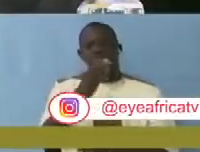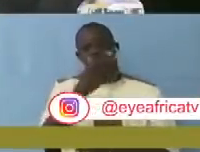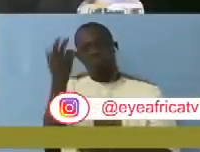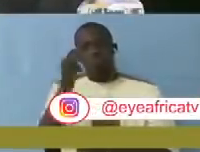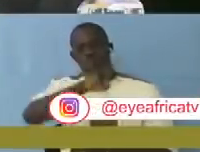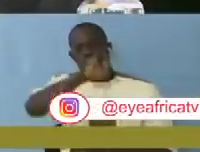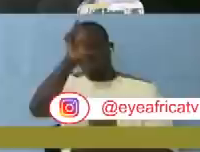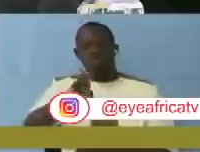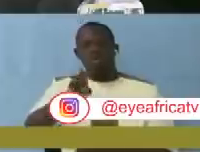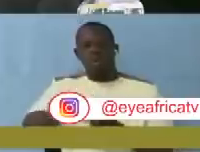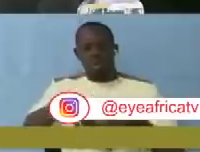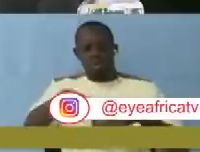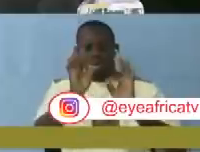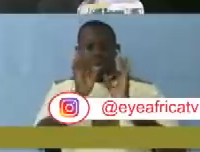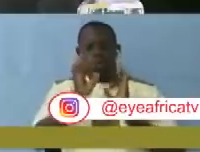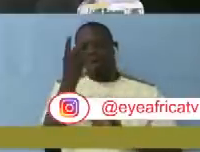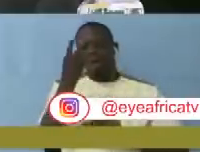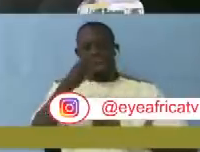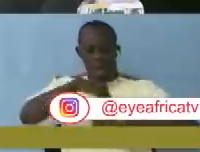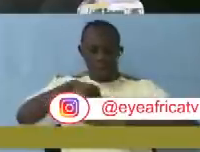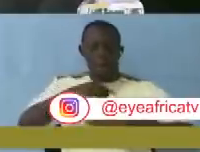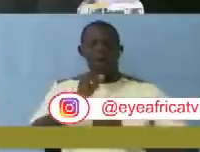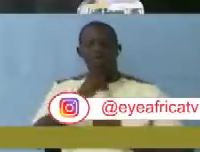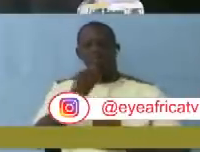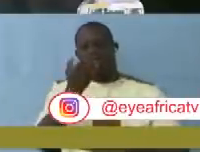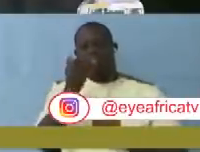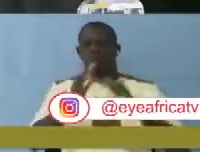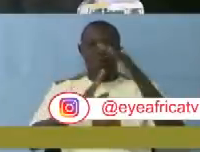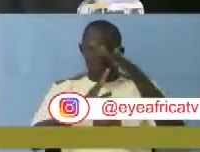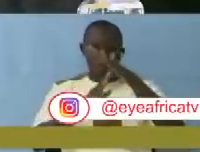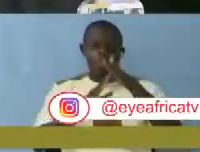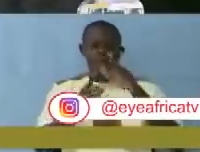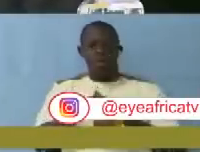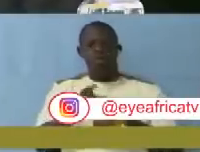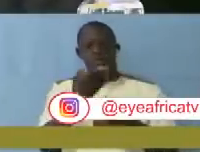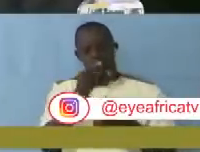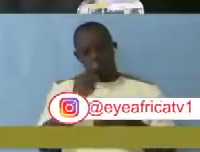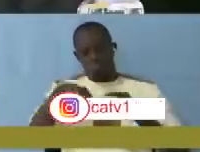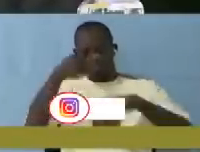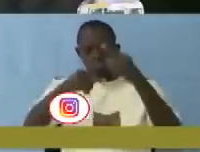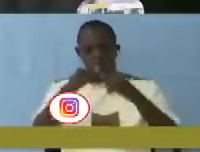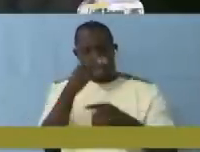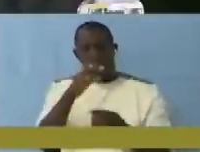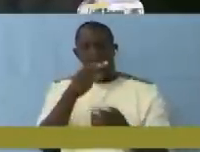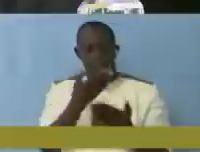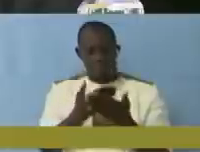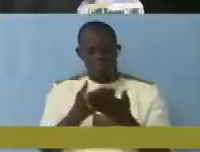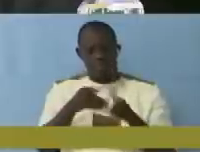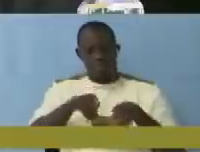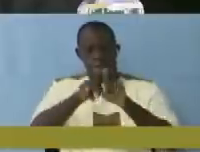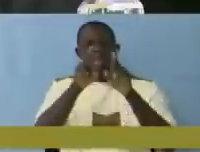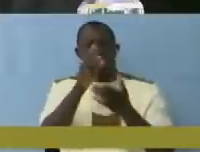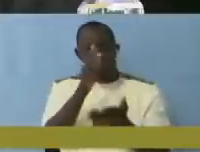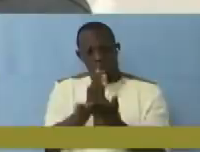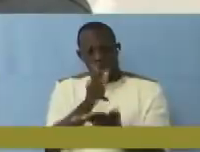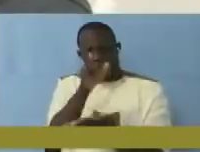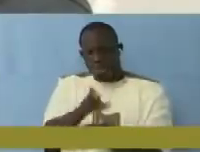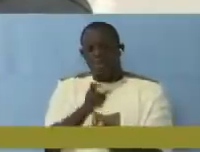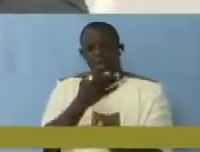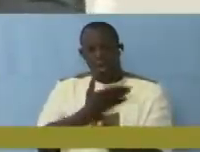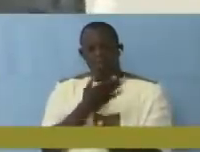and then we'll take our 1 hour lunch break, Council. But you go ahead and tell me when you through with him on the lunch